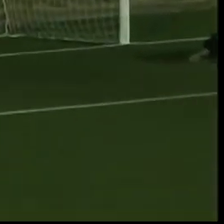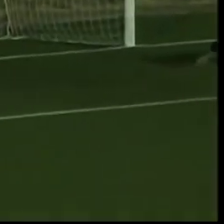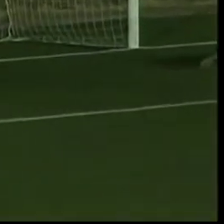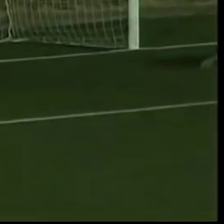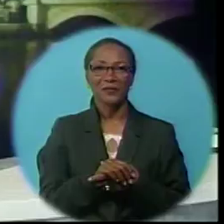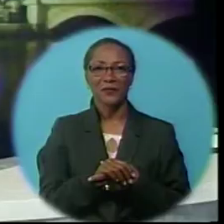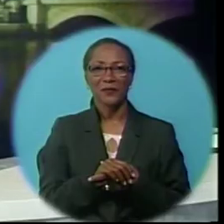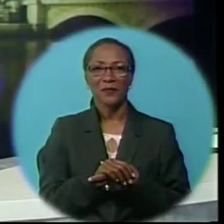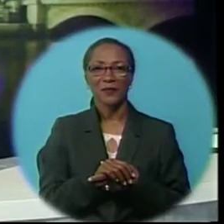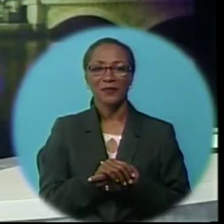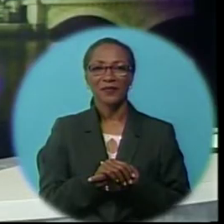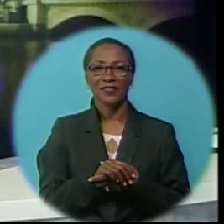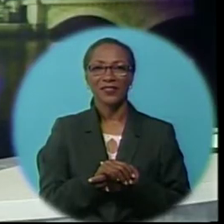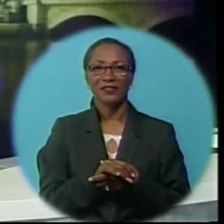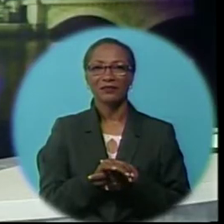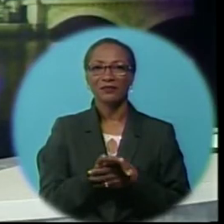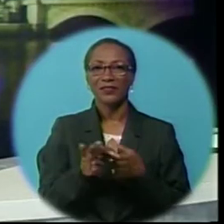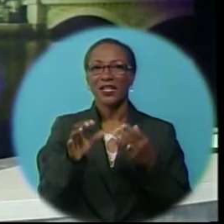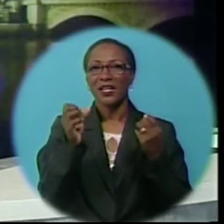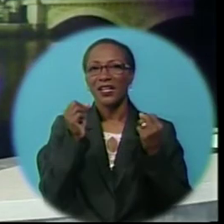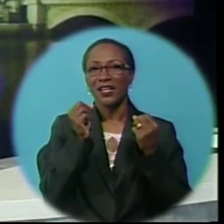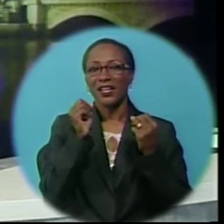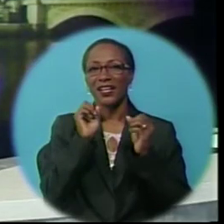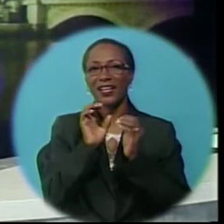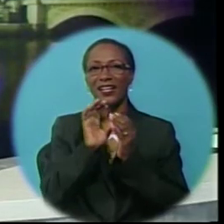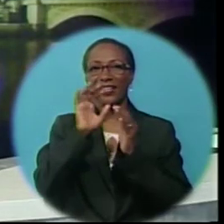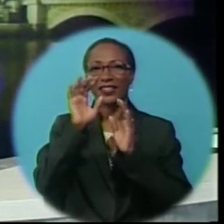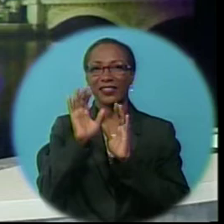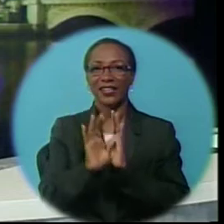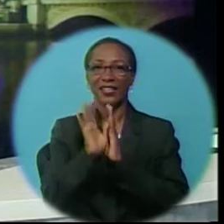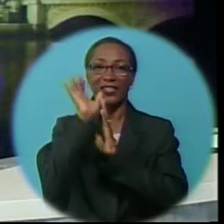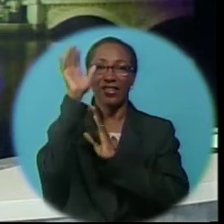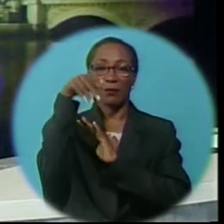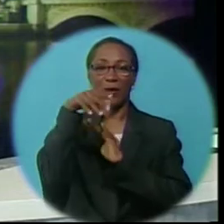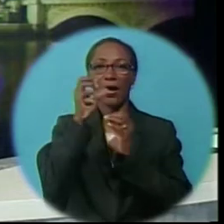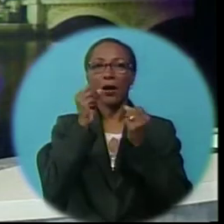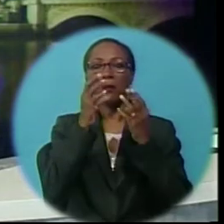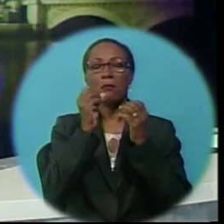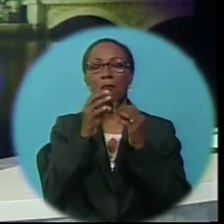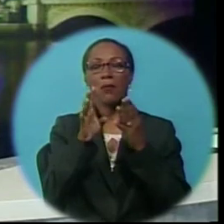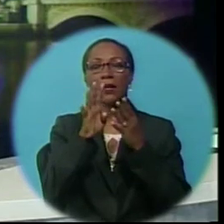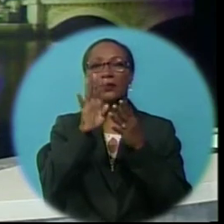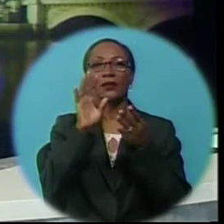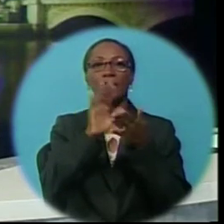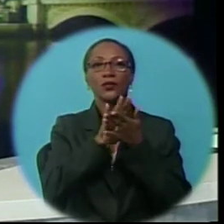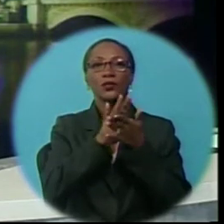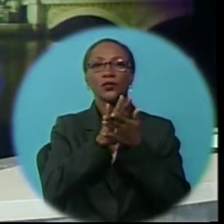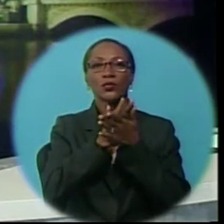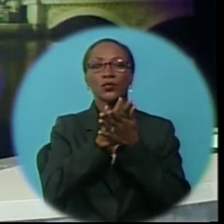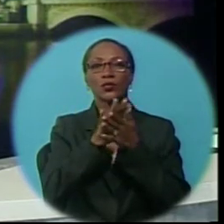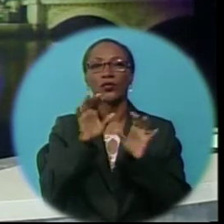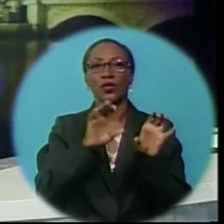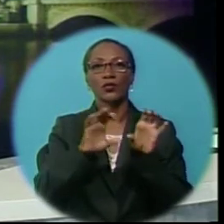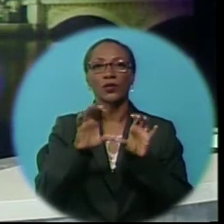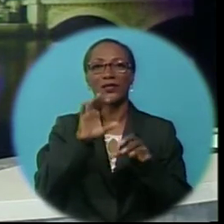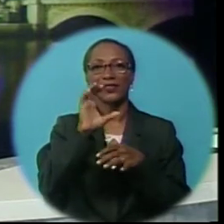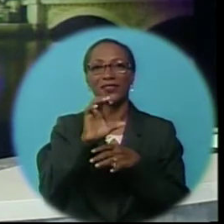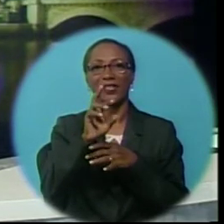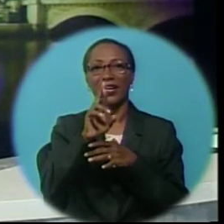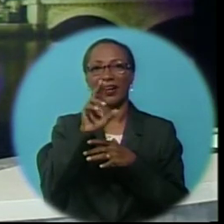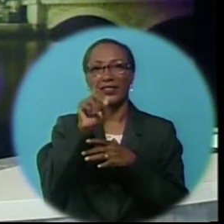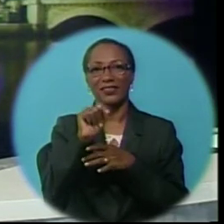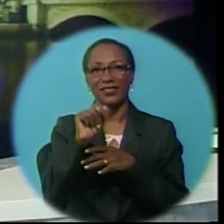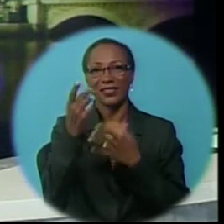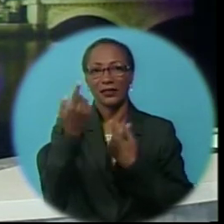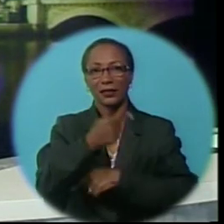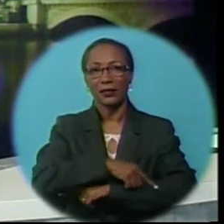over Gall Hill. On to netball, with a number of schools engaged in the criterium reference test today. Only 2 games